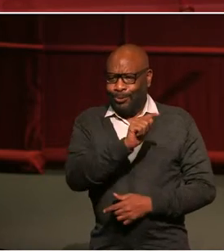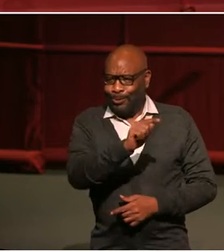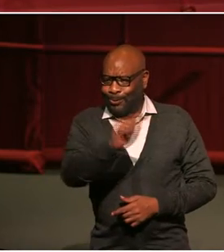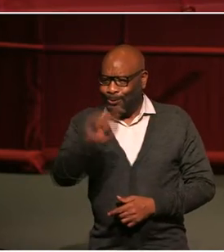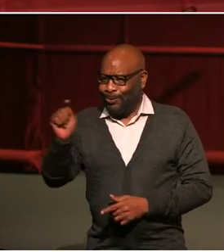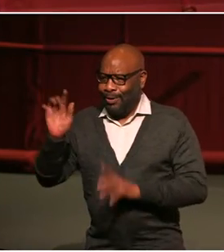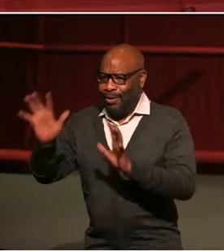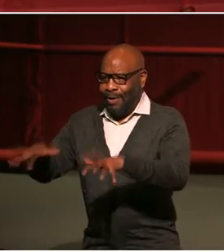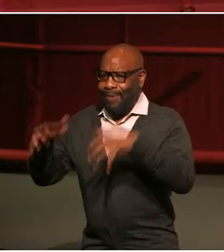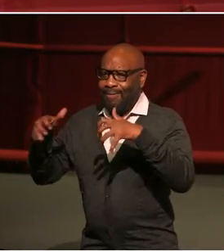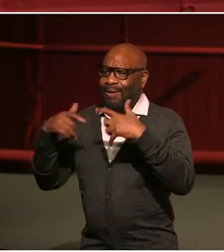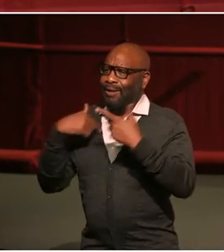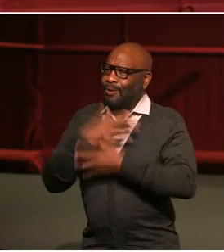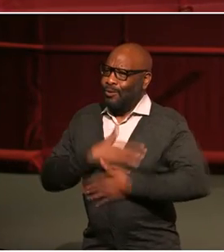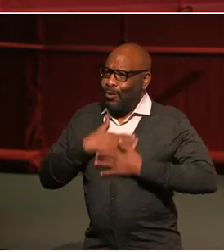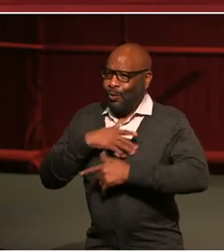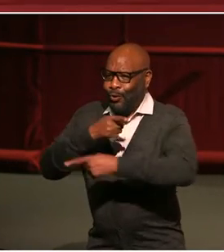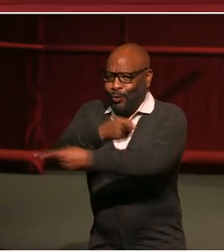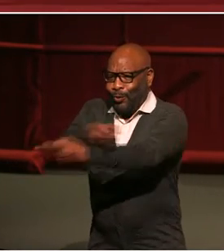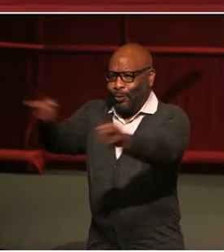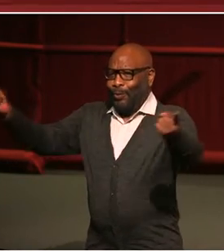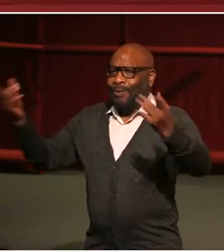tonight.